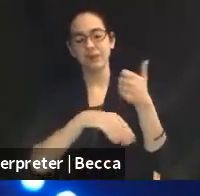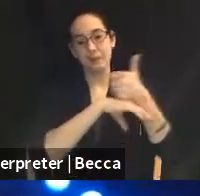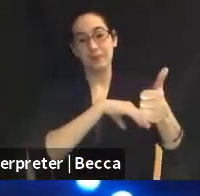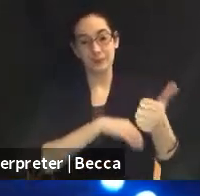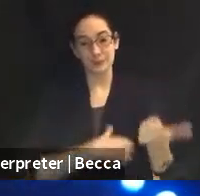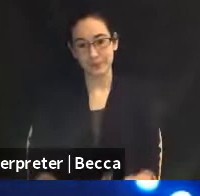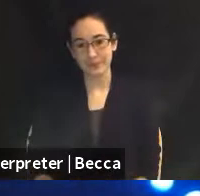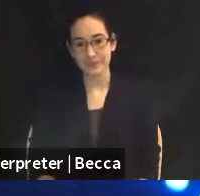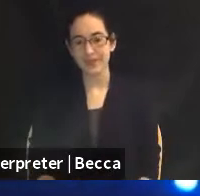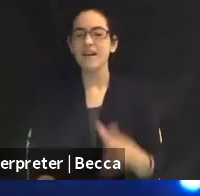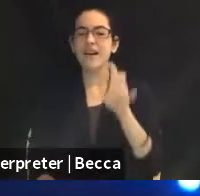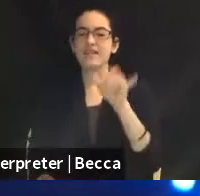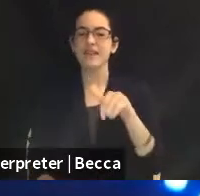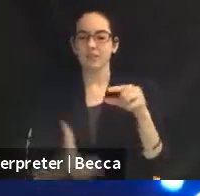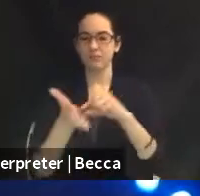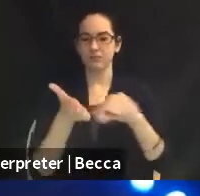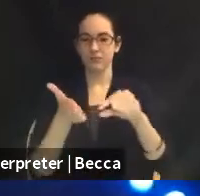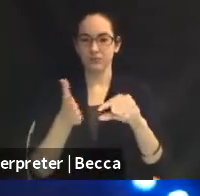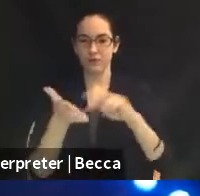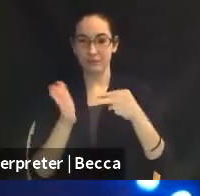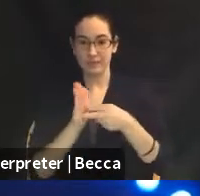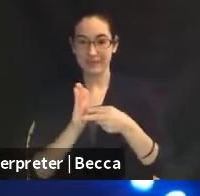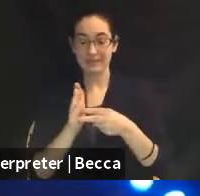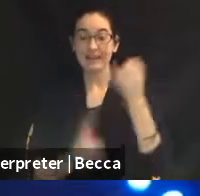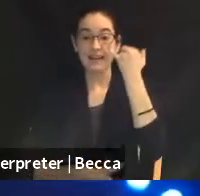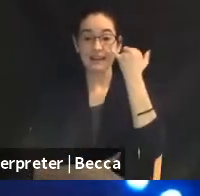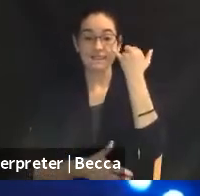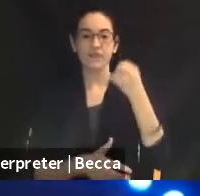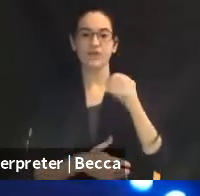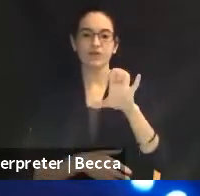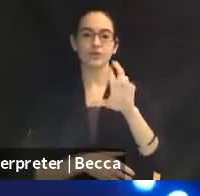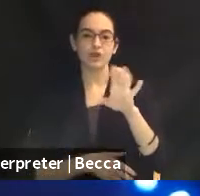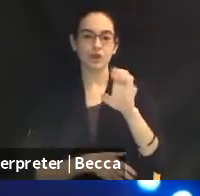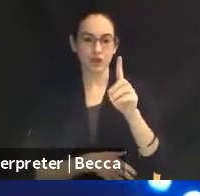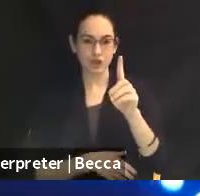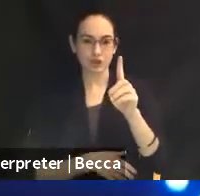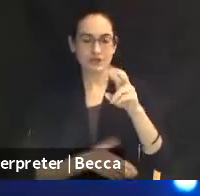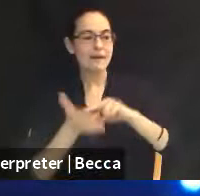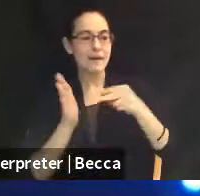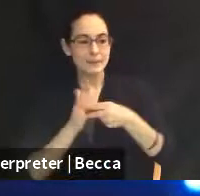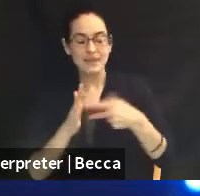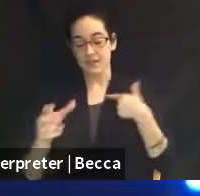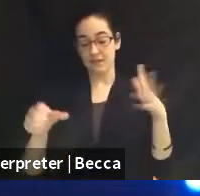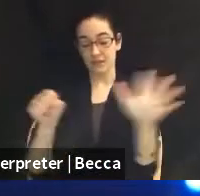And that's what Jeremiah is saying. Cursed are you when you put your trust in humans. Fully put your